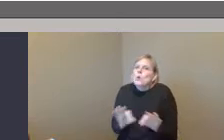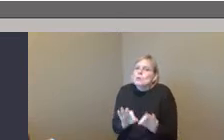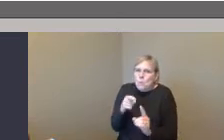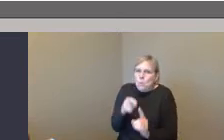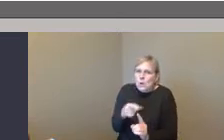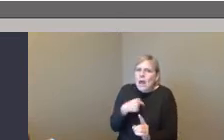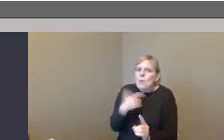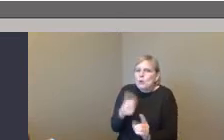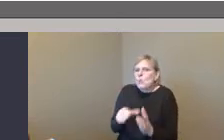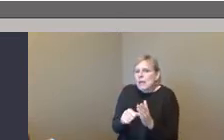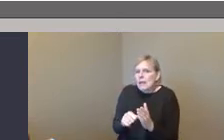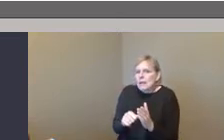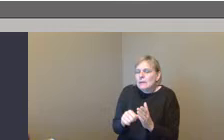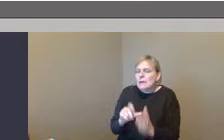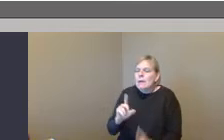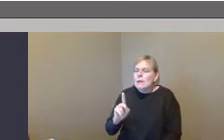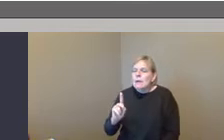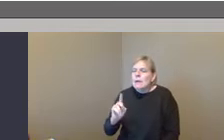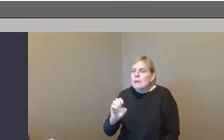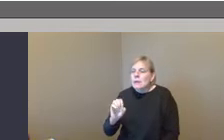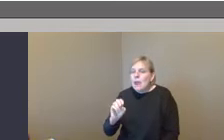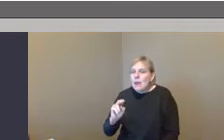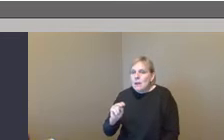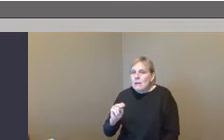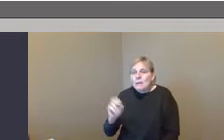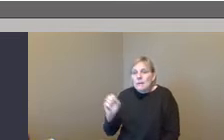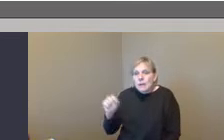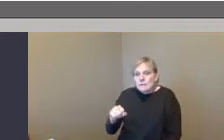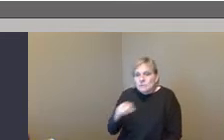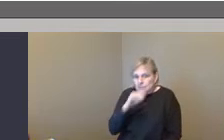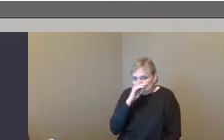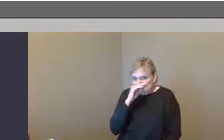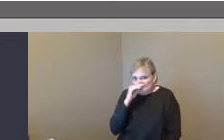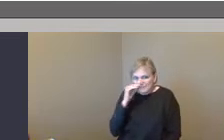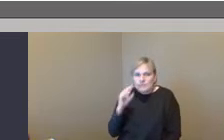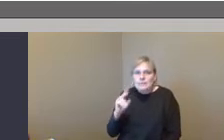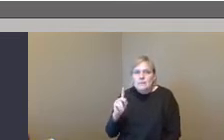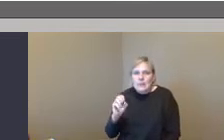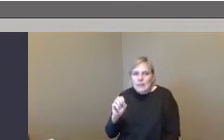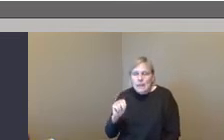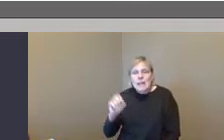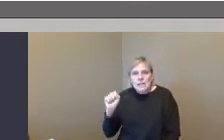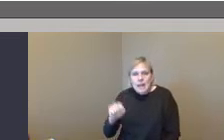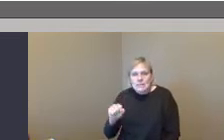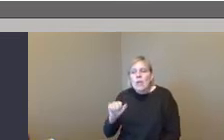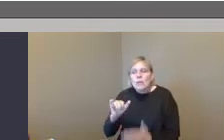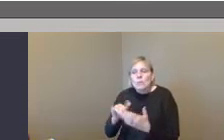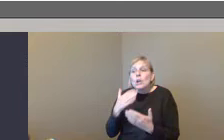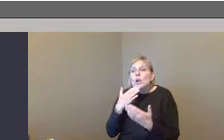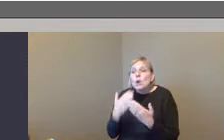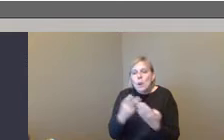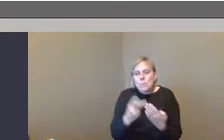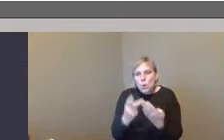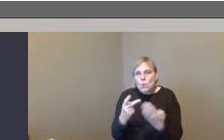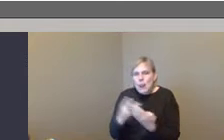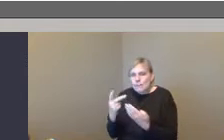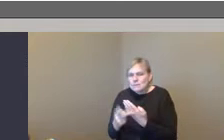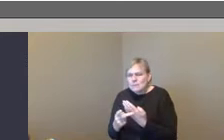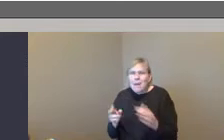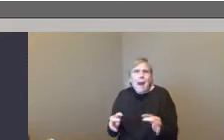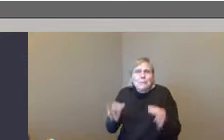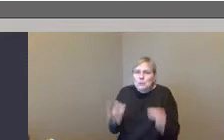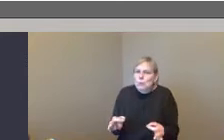just wanted to highlight. And Ken, yes. Yeah, so I think those are good programs.